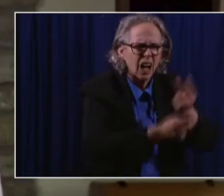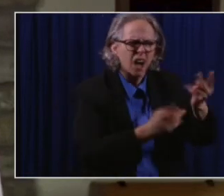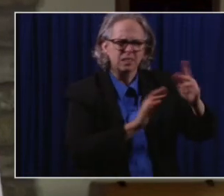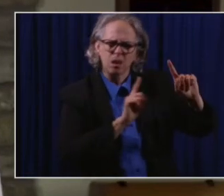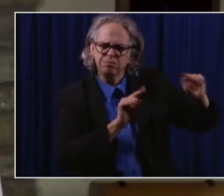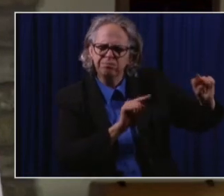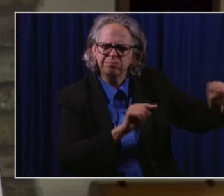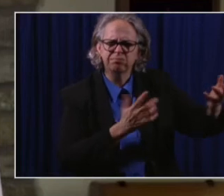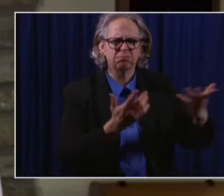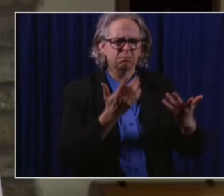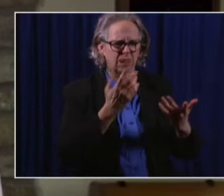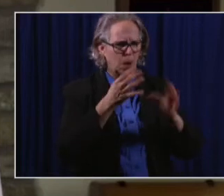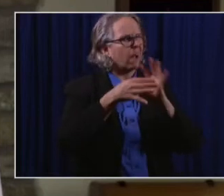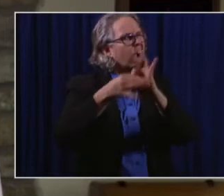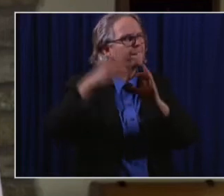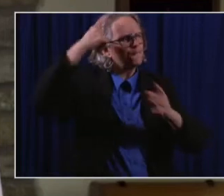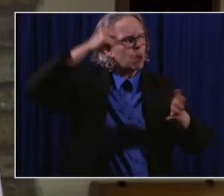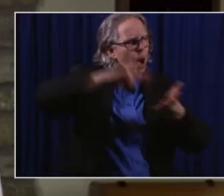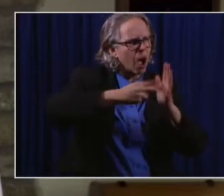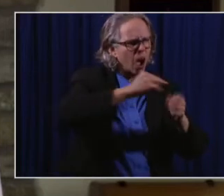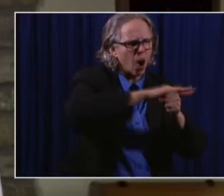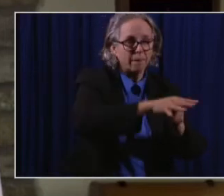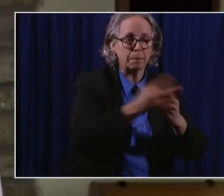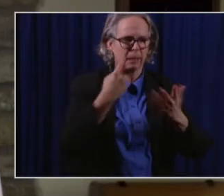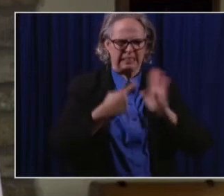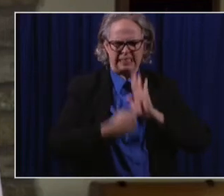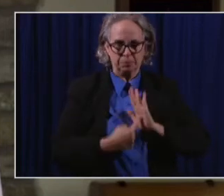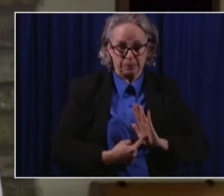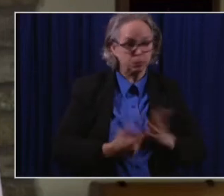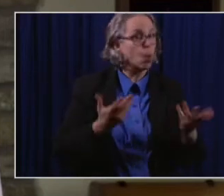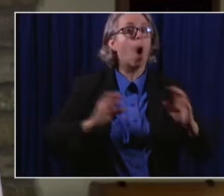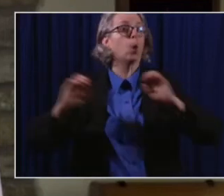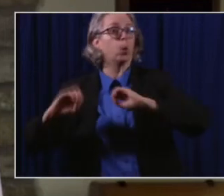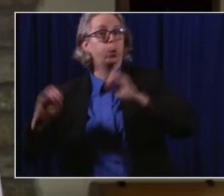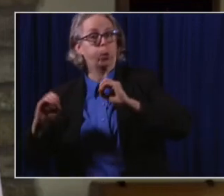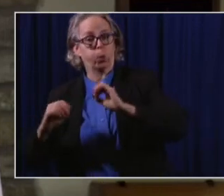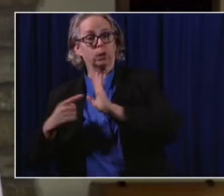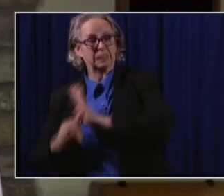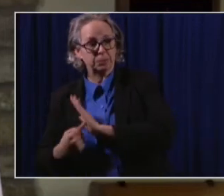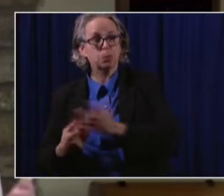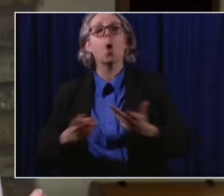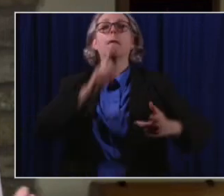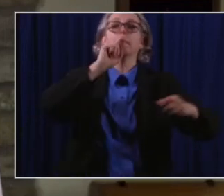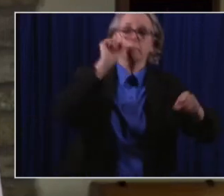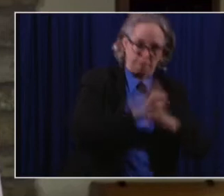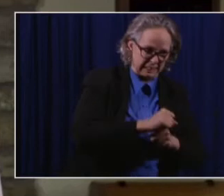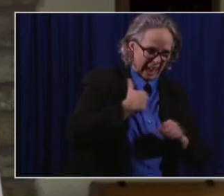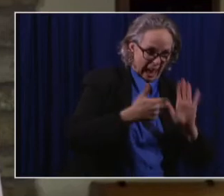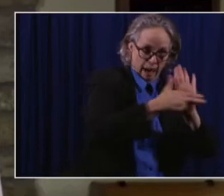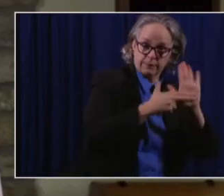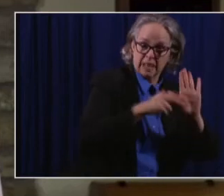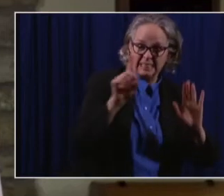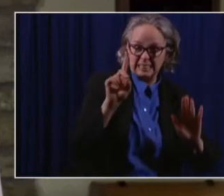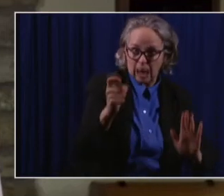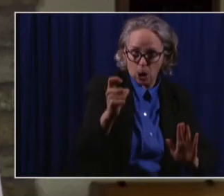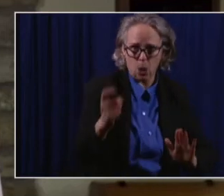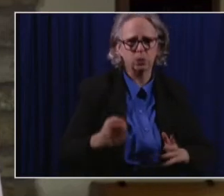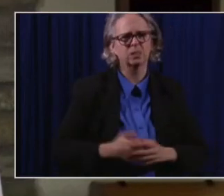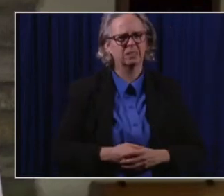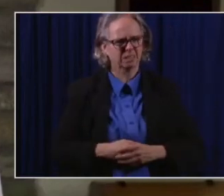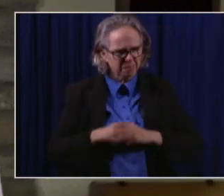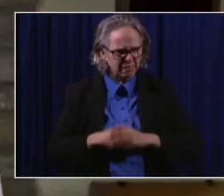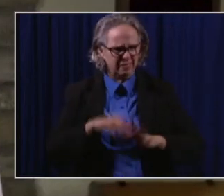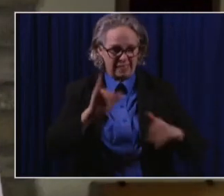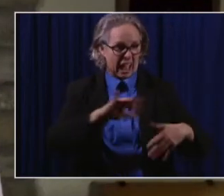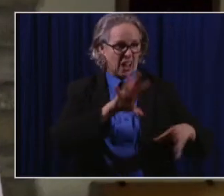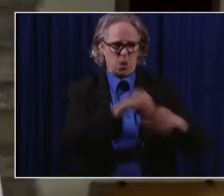a COVID-confirmed diagnosis or a suspected diagnosis, and again over the last 3 weeks. So this